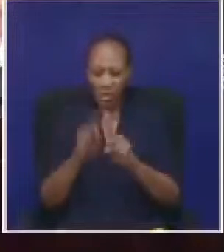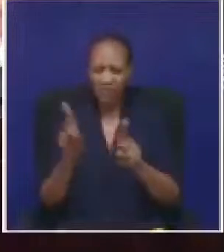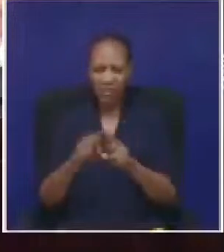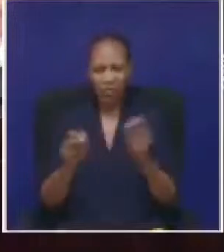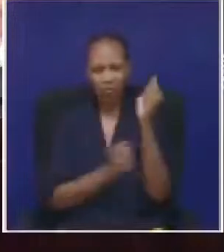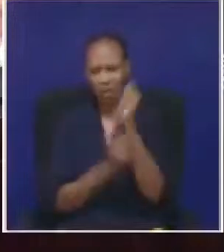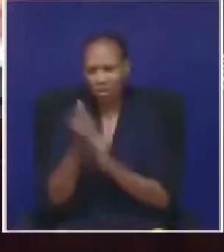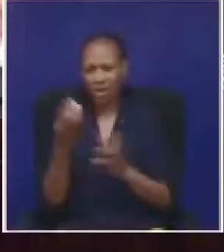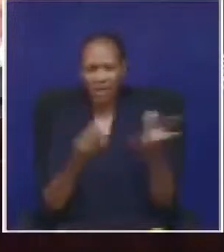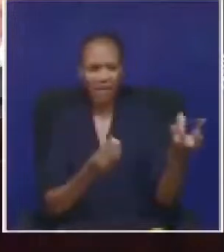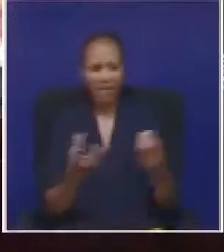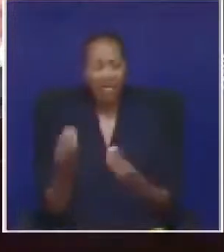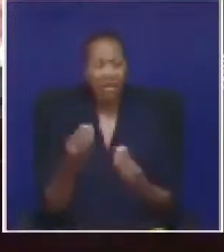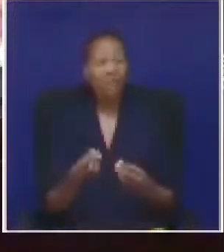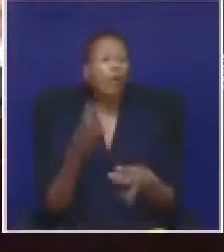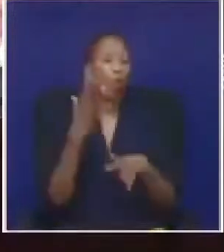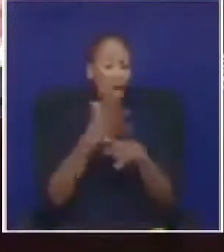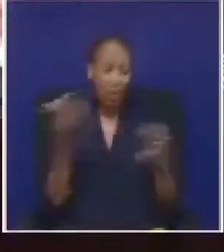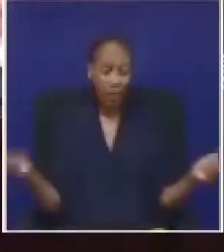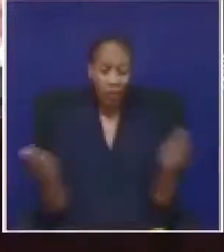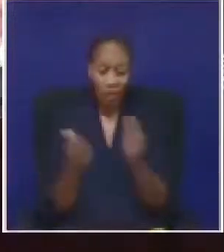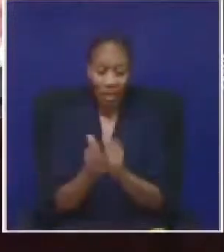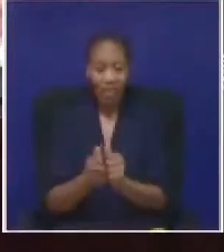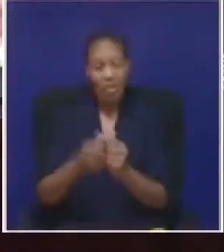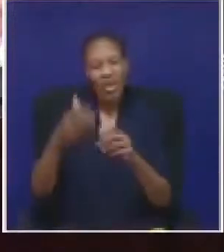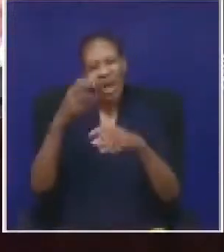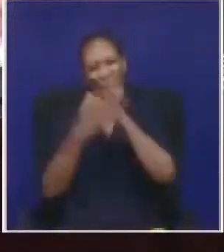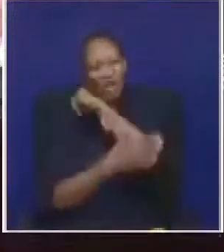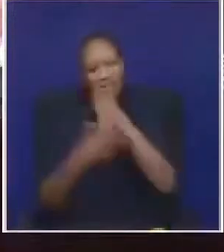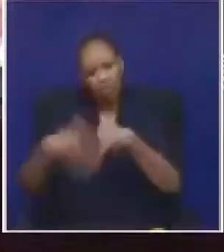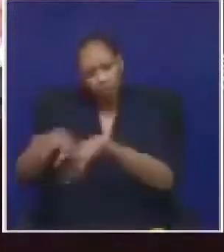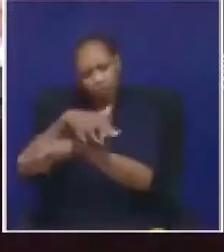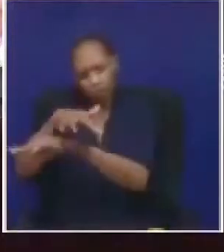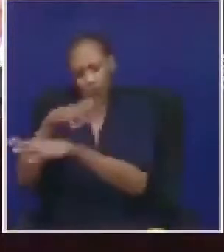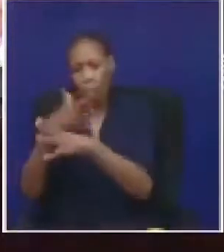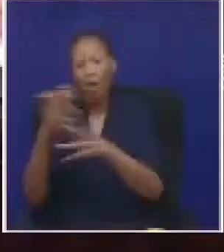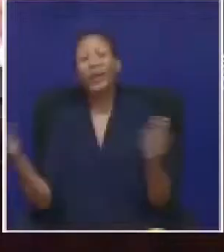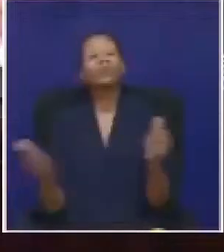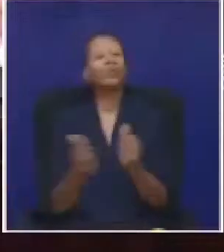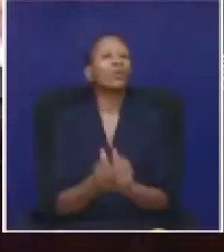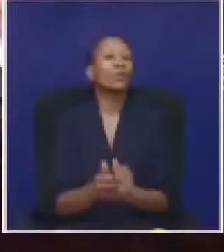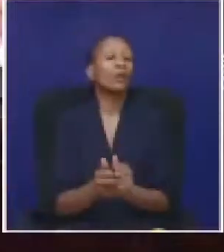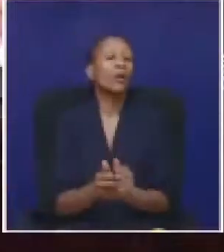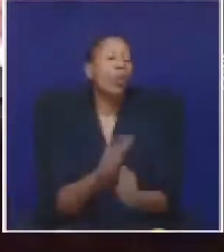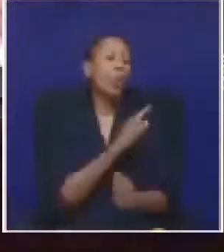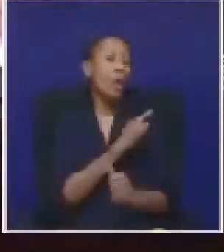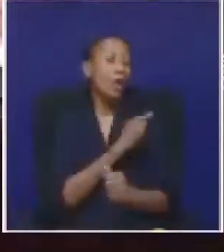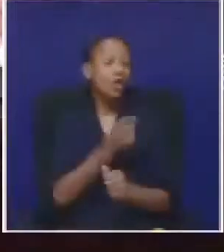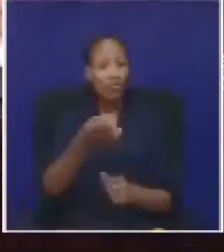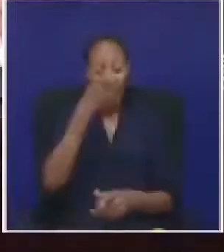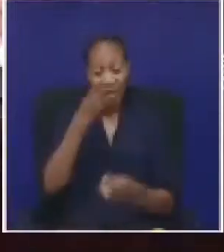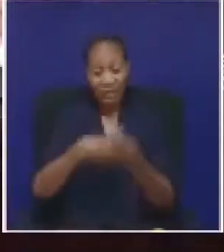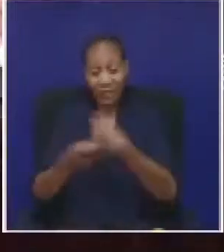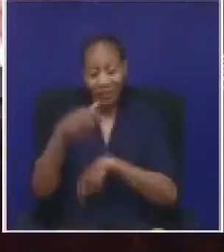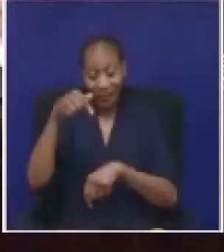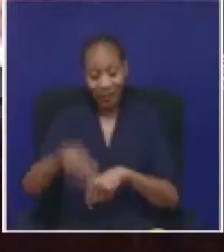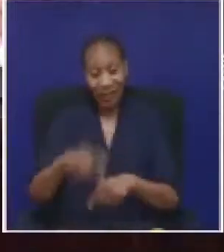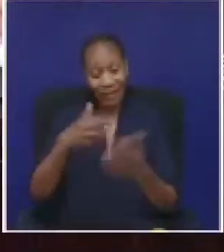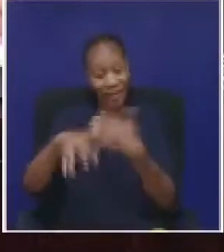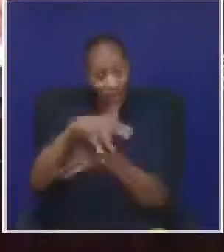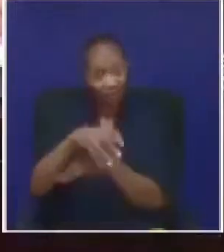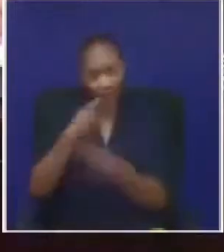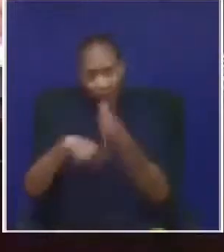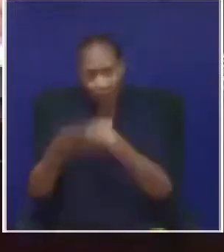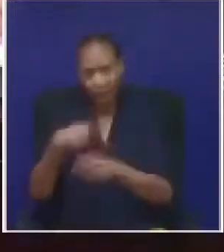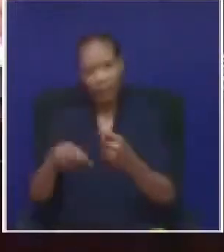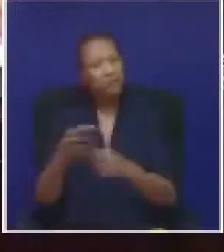enable real-time collaboration with foreign counterparts for cross-border operation and intelligence